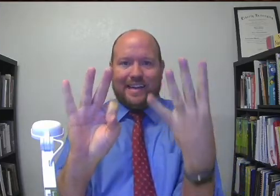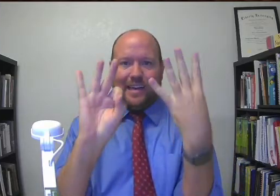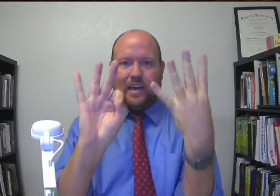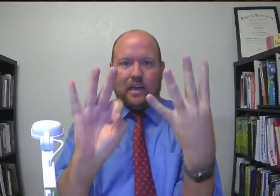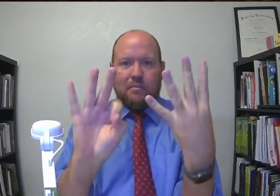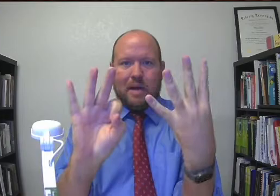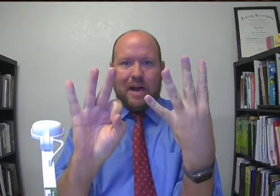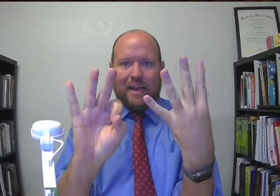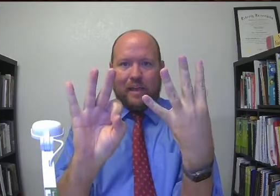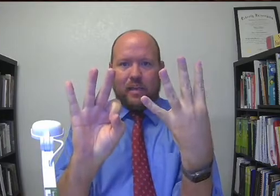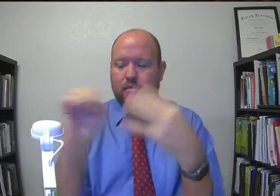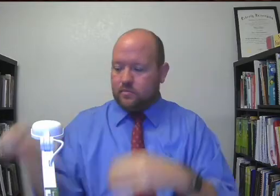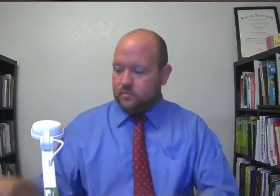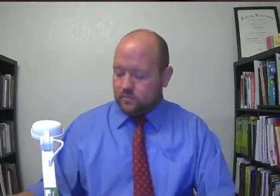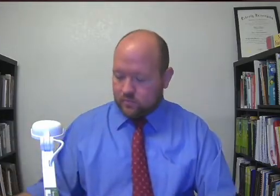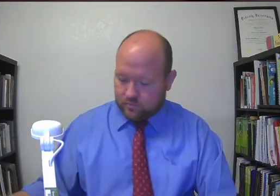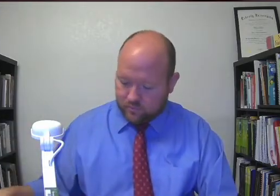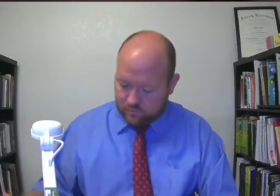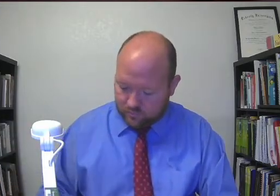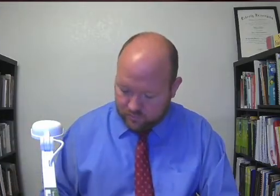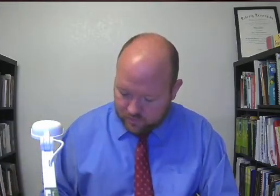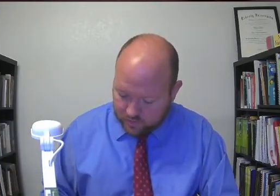K-A-M-B-I-N-E, combine.